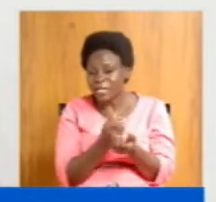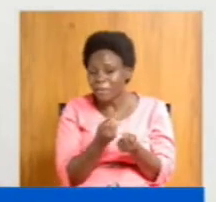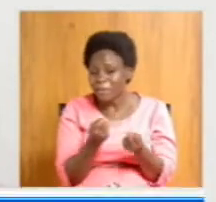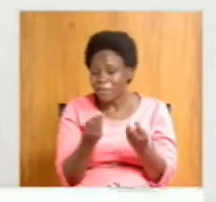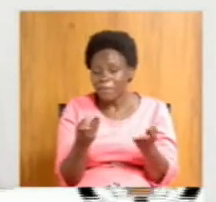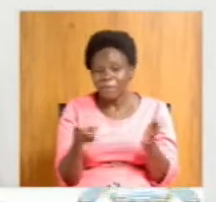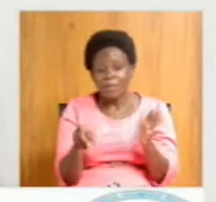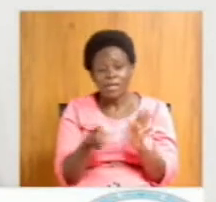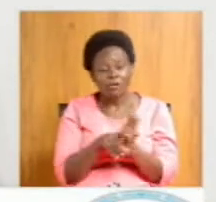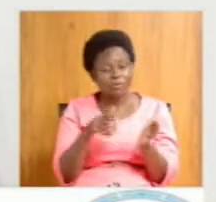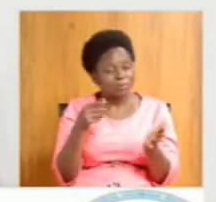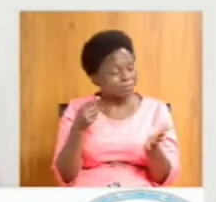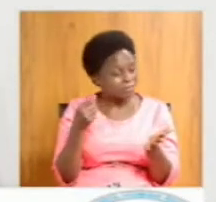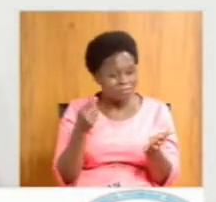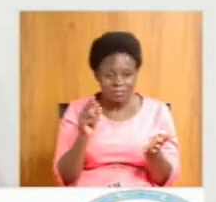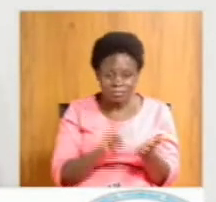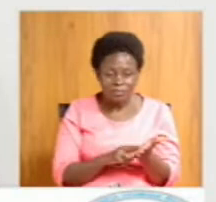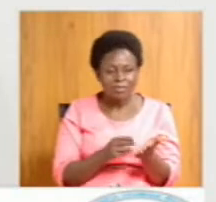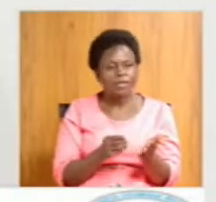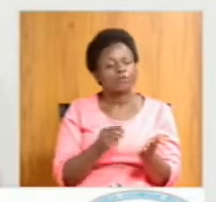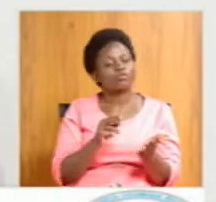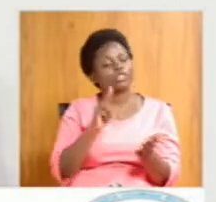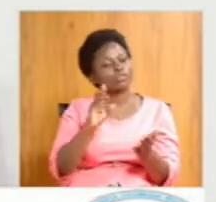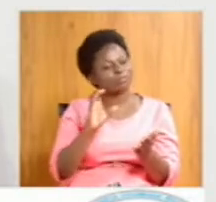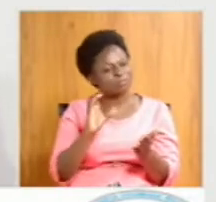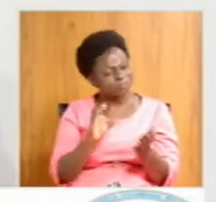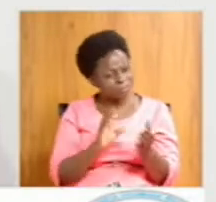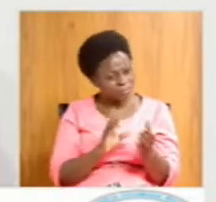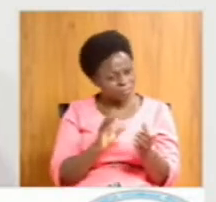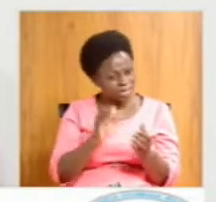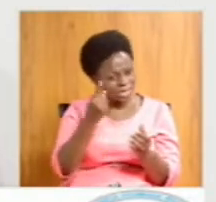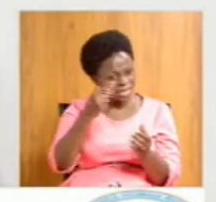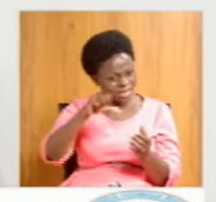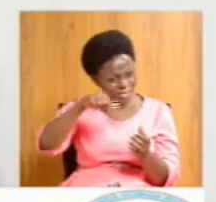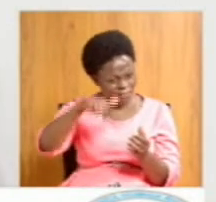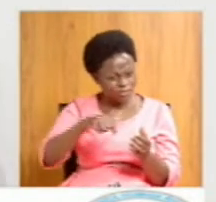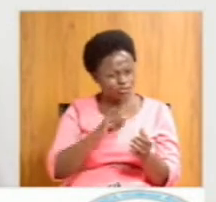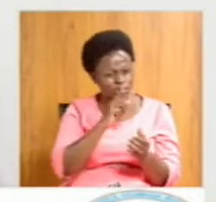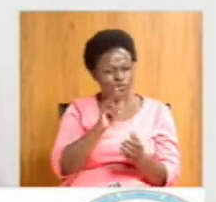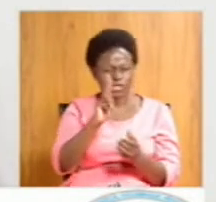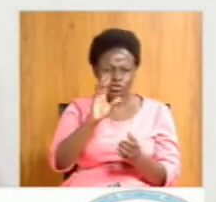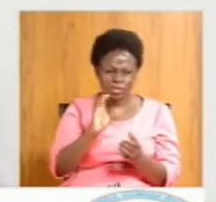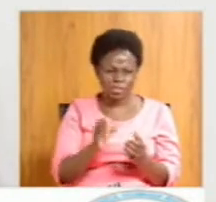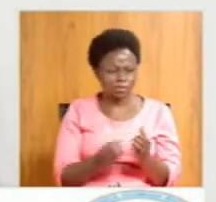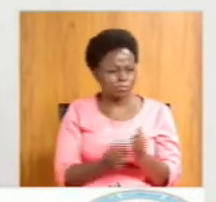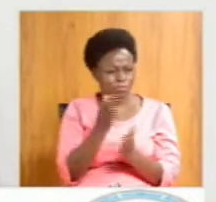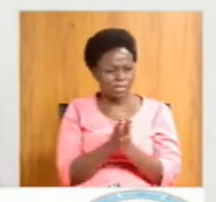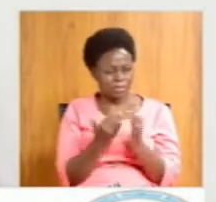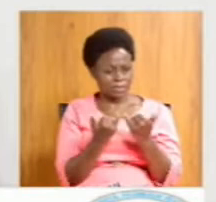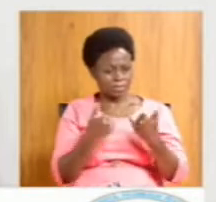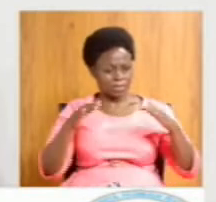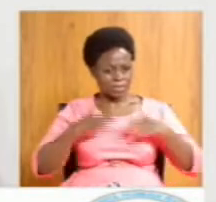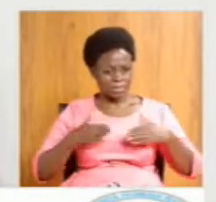many laws were passed, including the Uganda Communications Act of 1997, then to ensure that UCC is set up as an independent